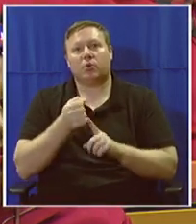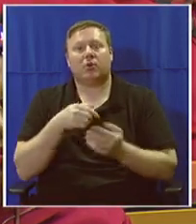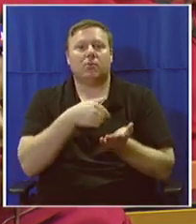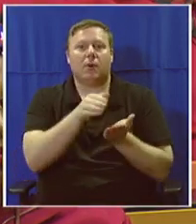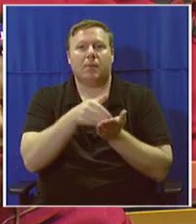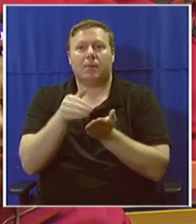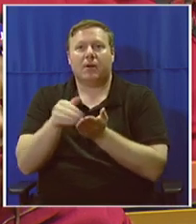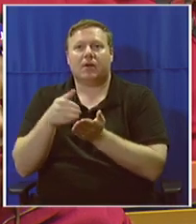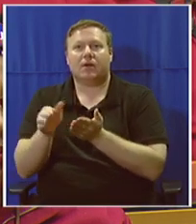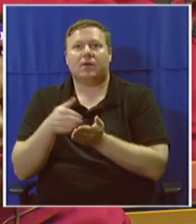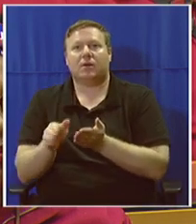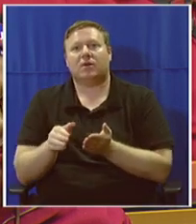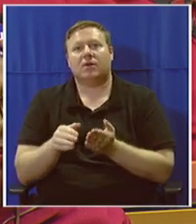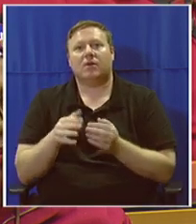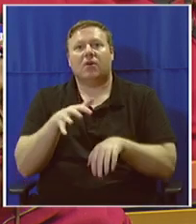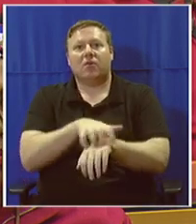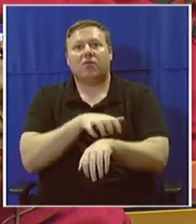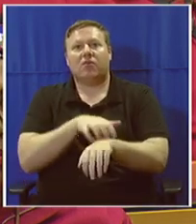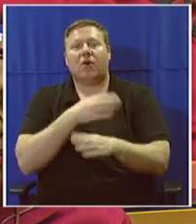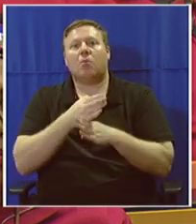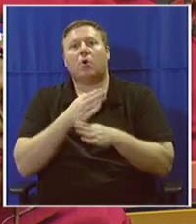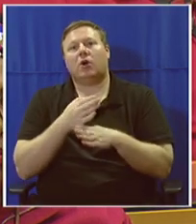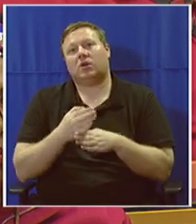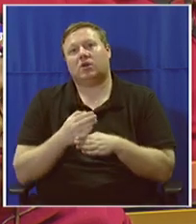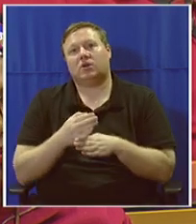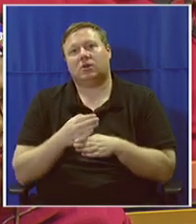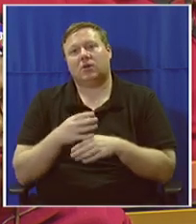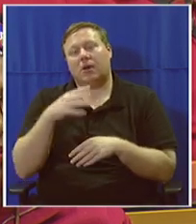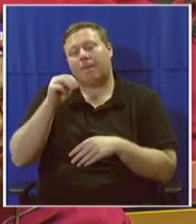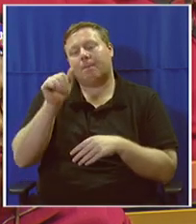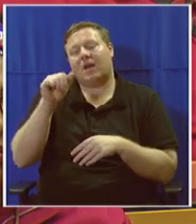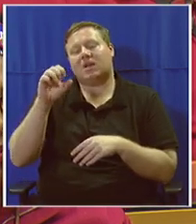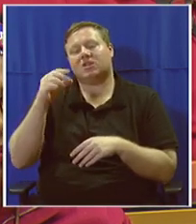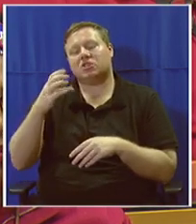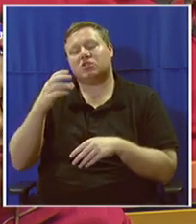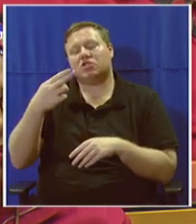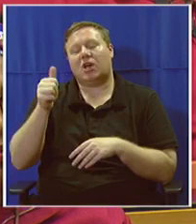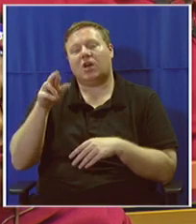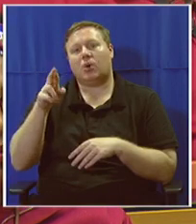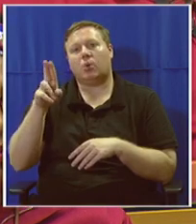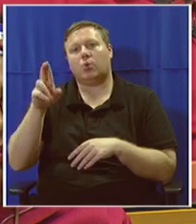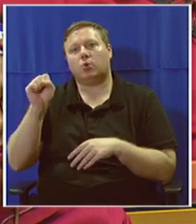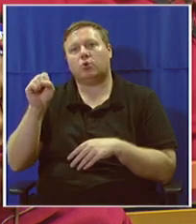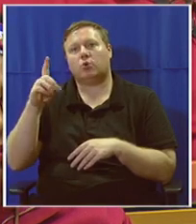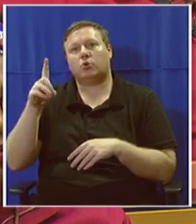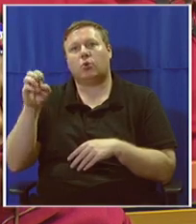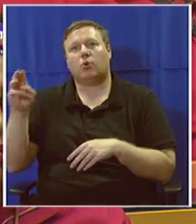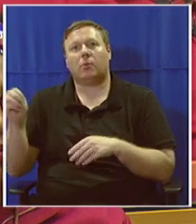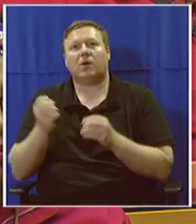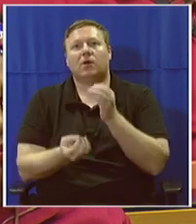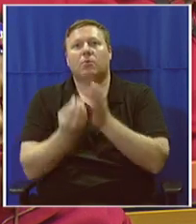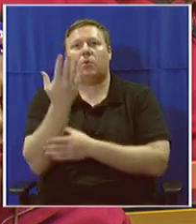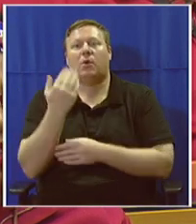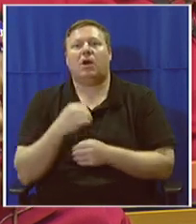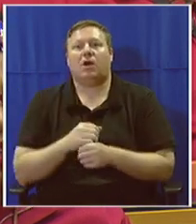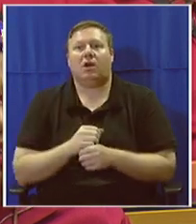of farm dwellers by farm owners in Machadodorp and the surrounding areas in Mpumalang. I so